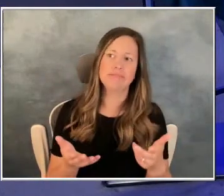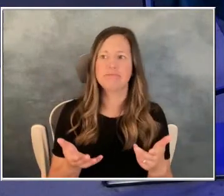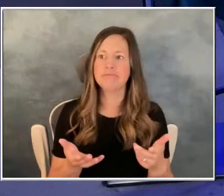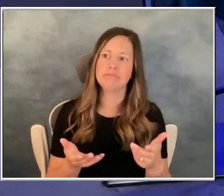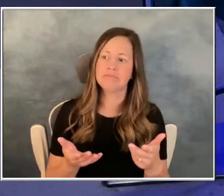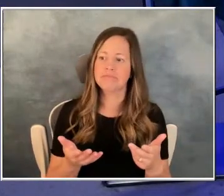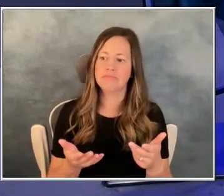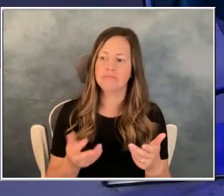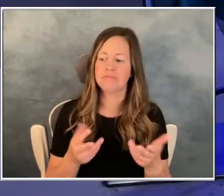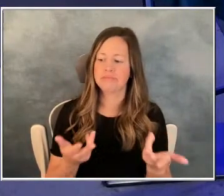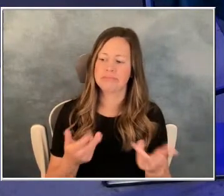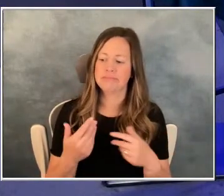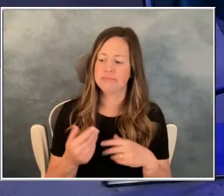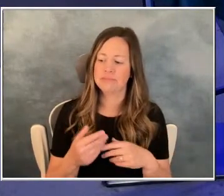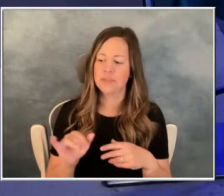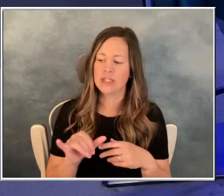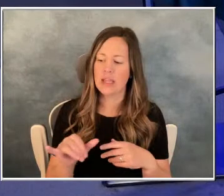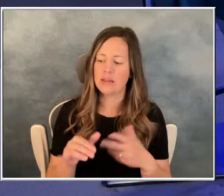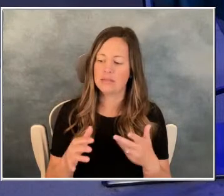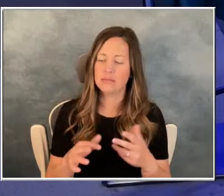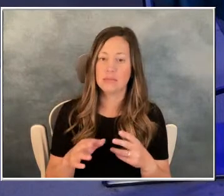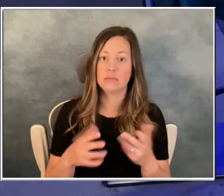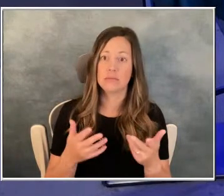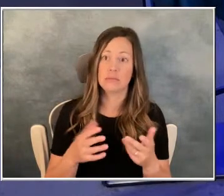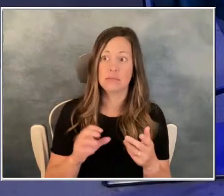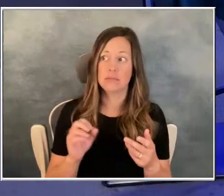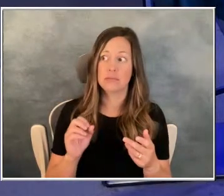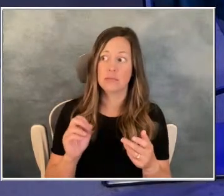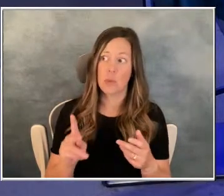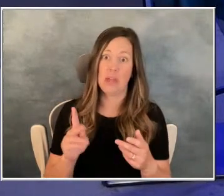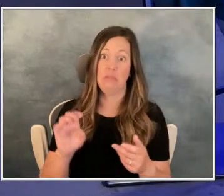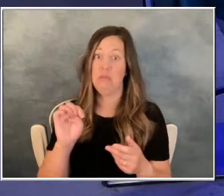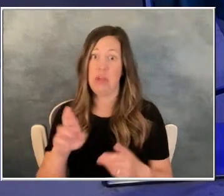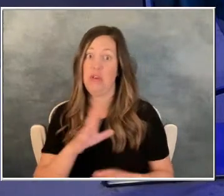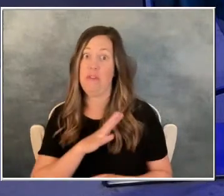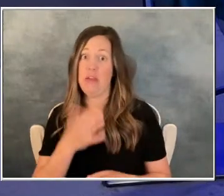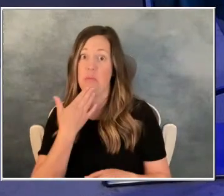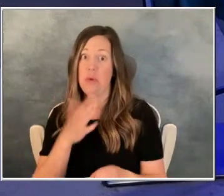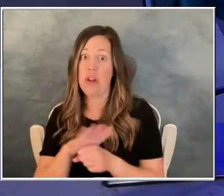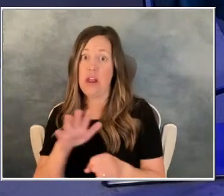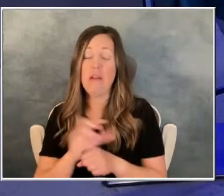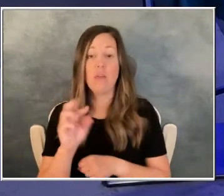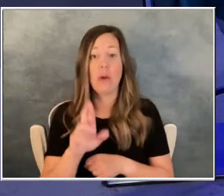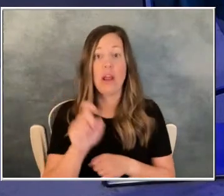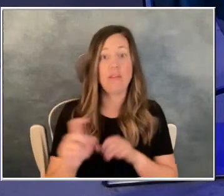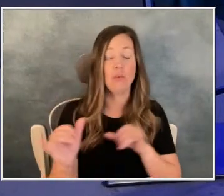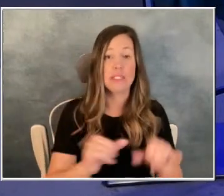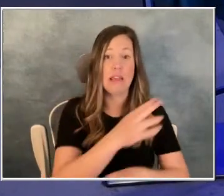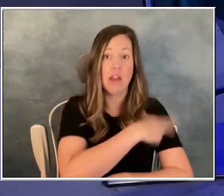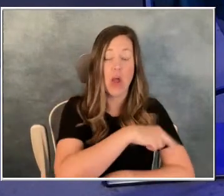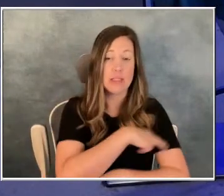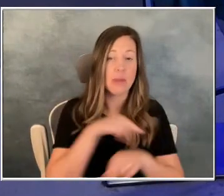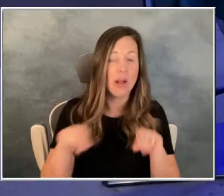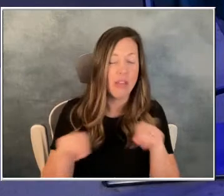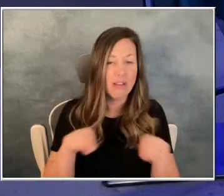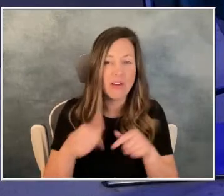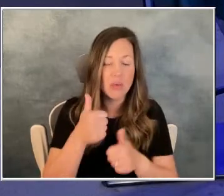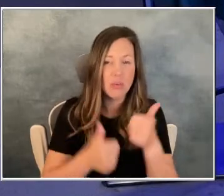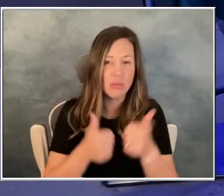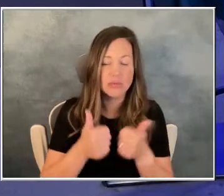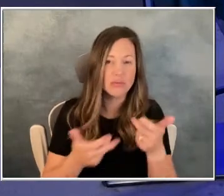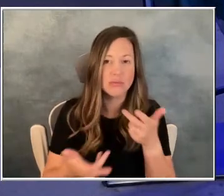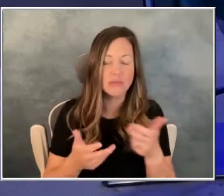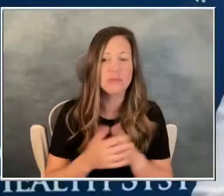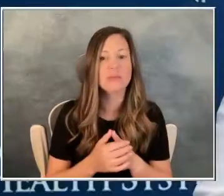differentiate between, okay, they're treated in the ED versus, oh my gosh, they're going to be hospitalized, they're going to the burn unit? And Yeah,